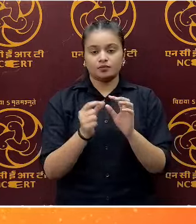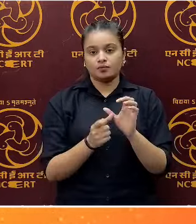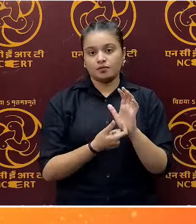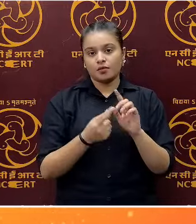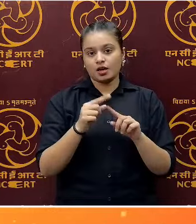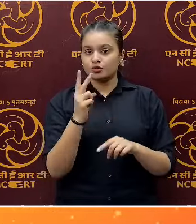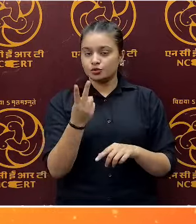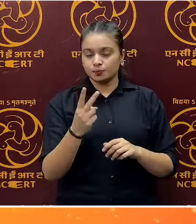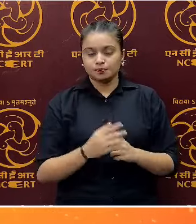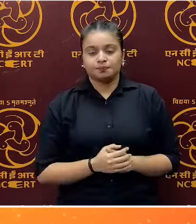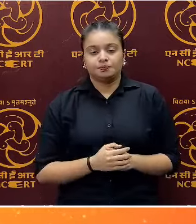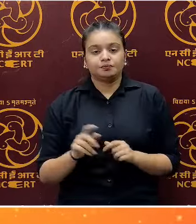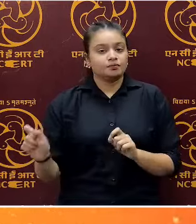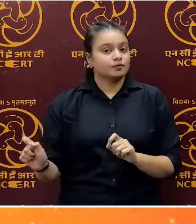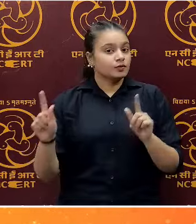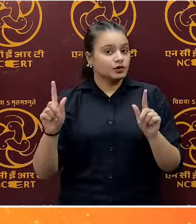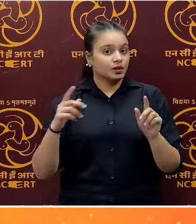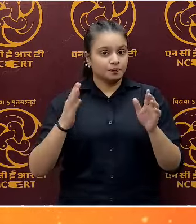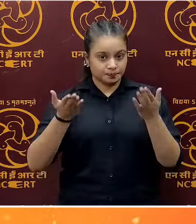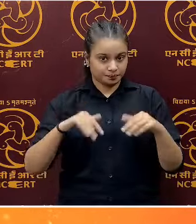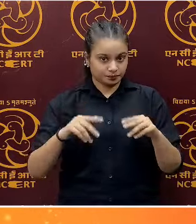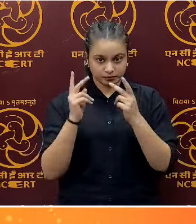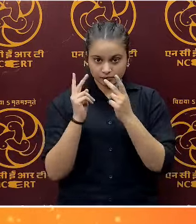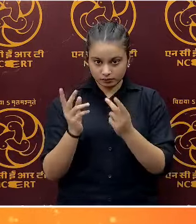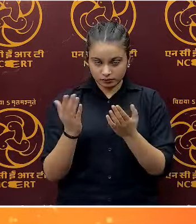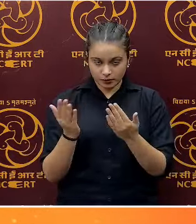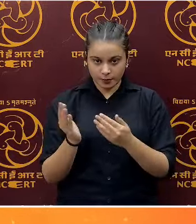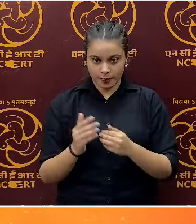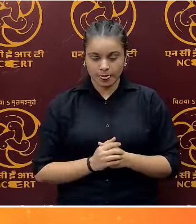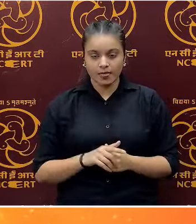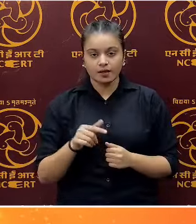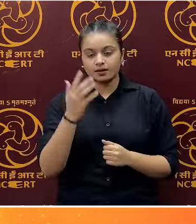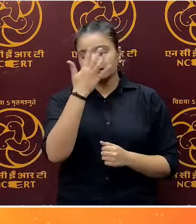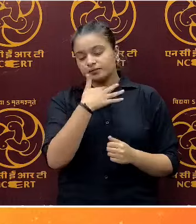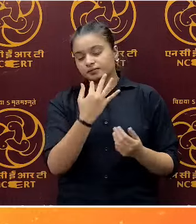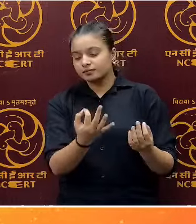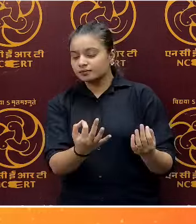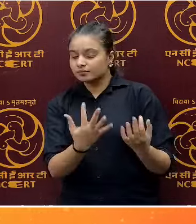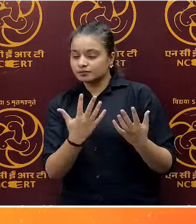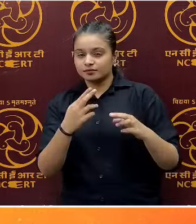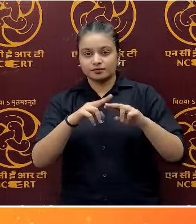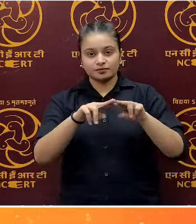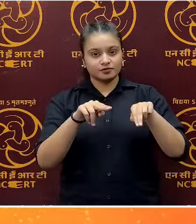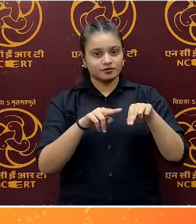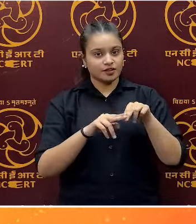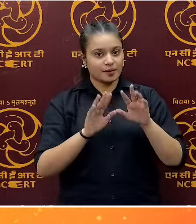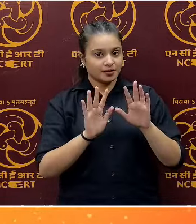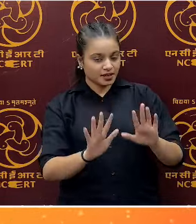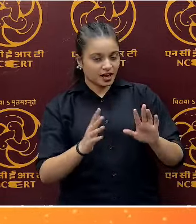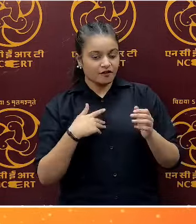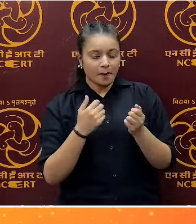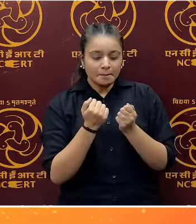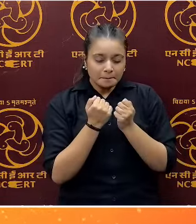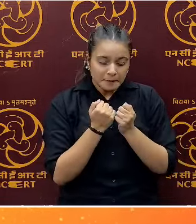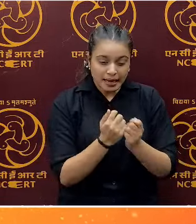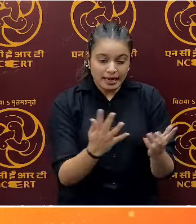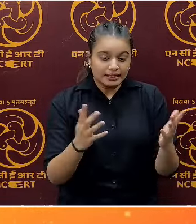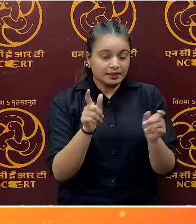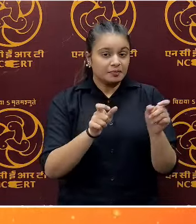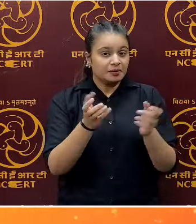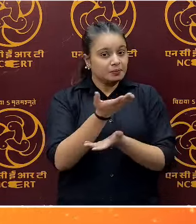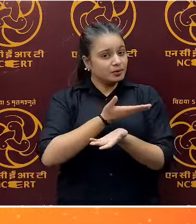on the next slide. In this slide, I can see there's this beautiful family. Yeah. Right. A lot of people are there. I can